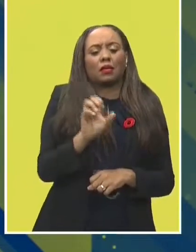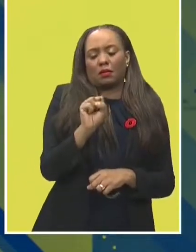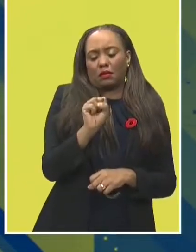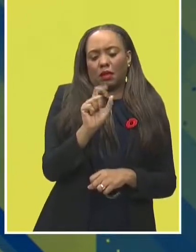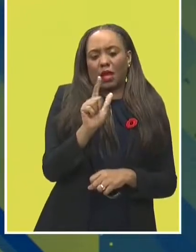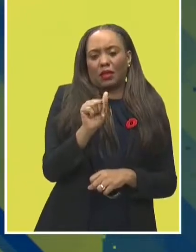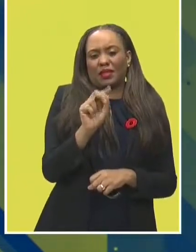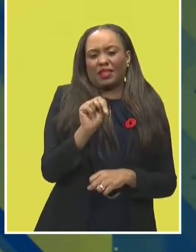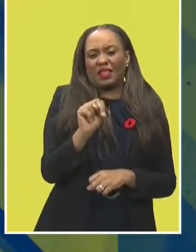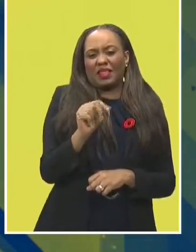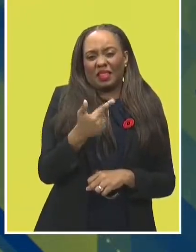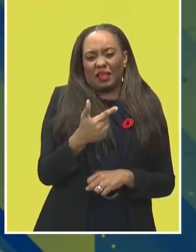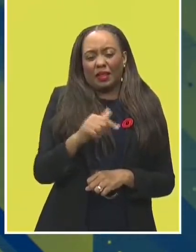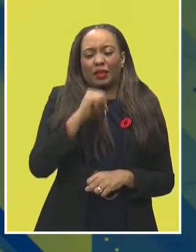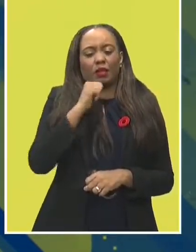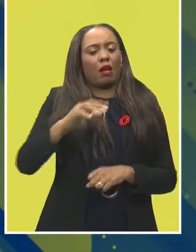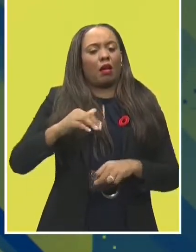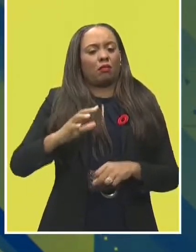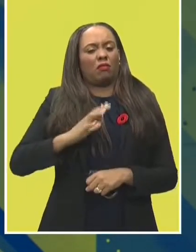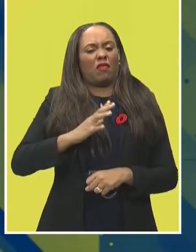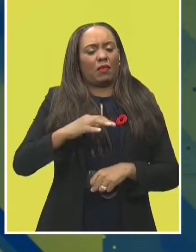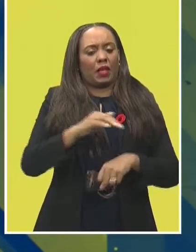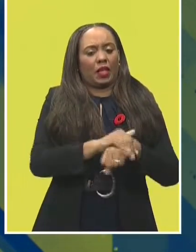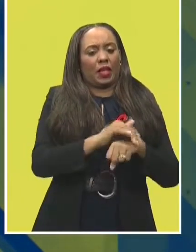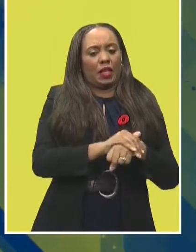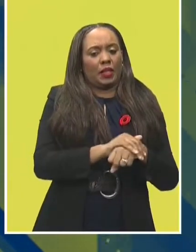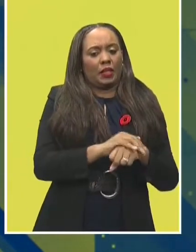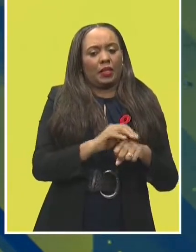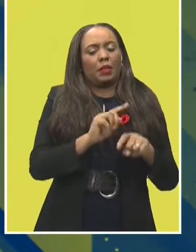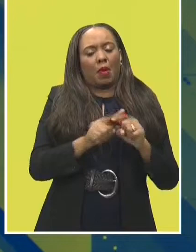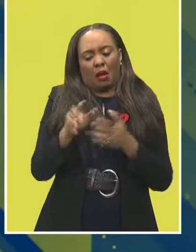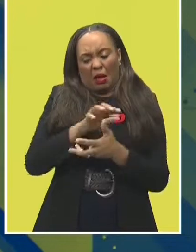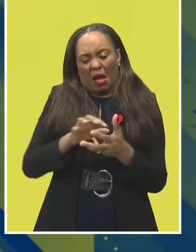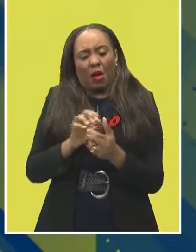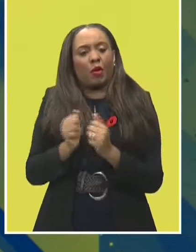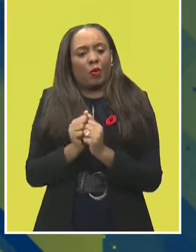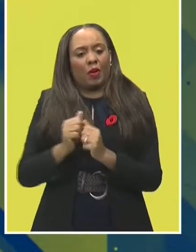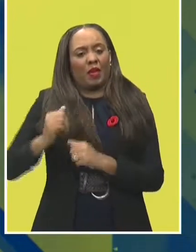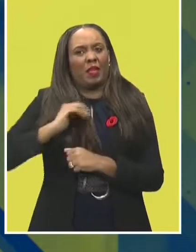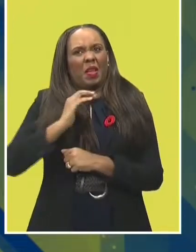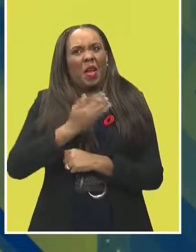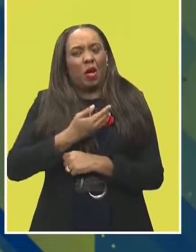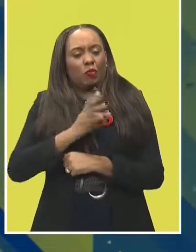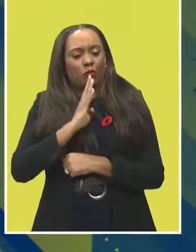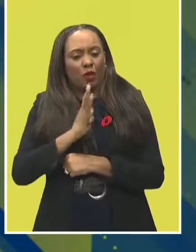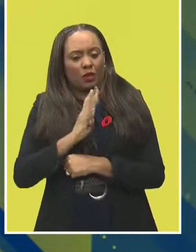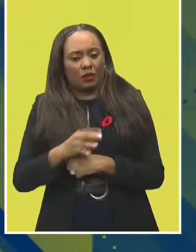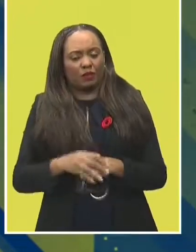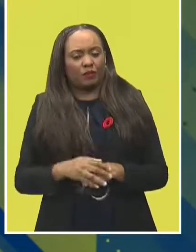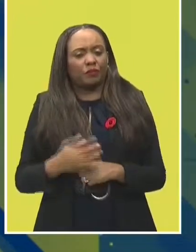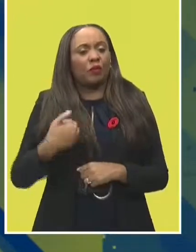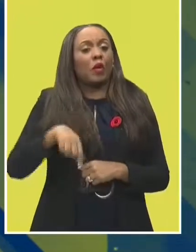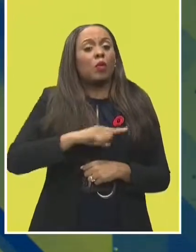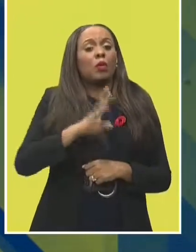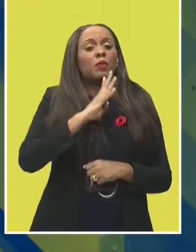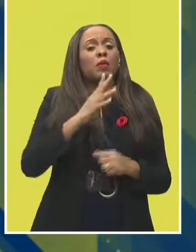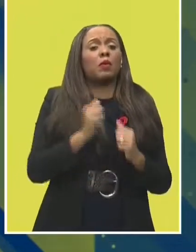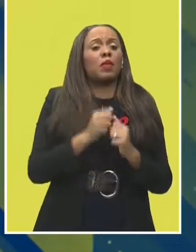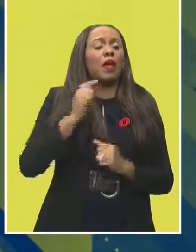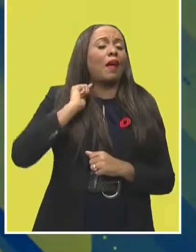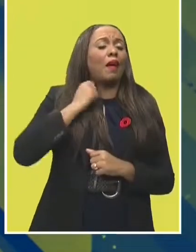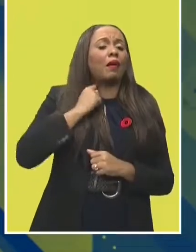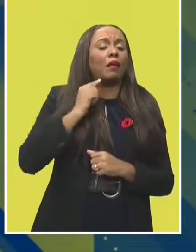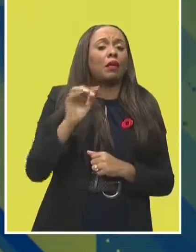standard English mixed with very distinctive Bajanisms that are unique to the island. Barbadians also speak with an accent best described